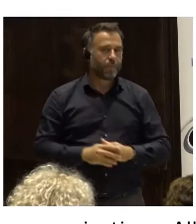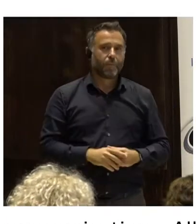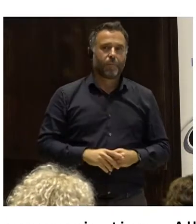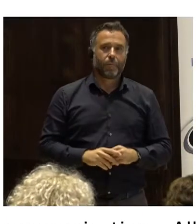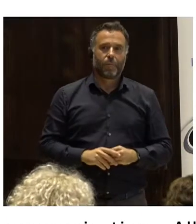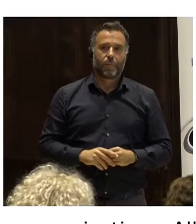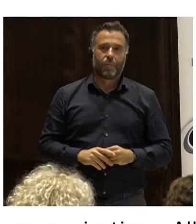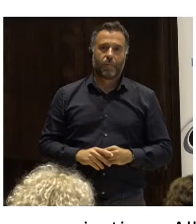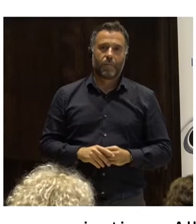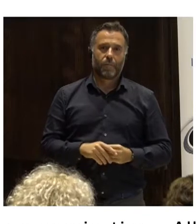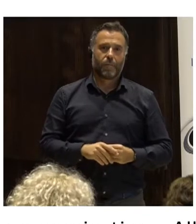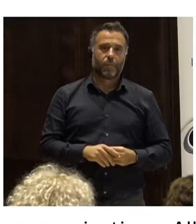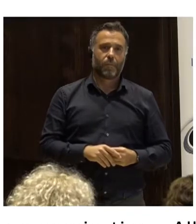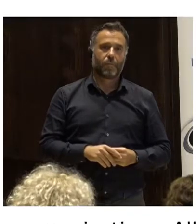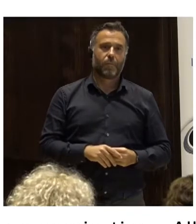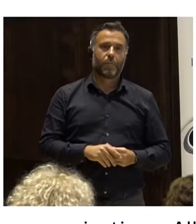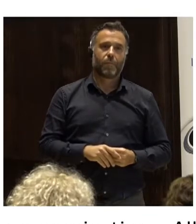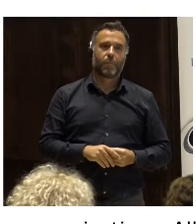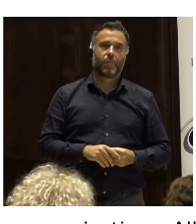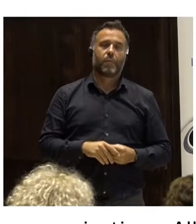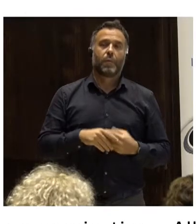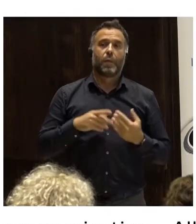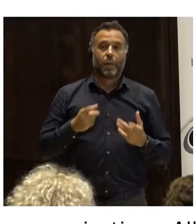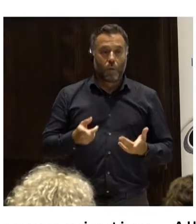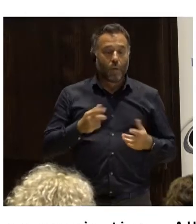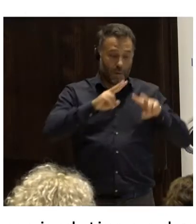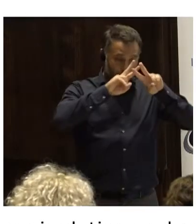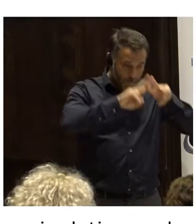prove, demonstrate that the children had